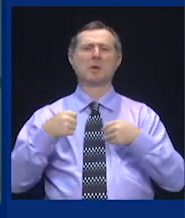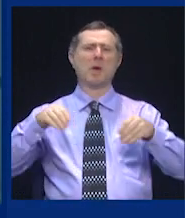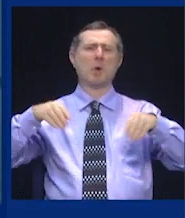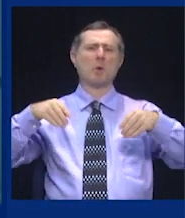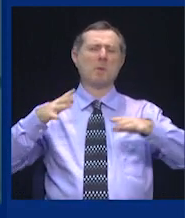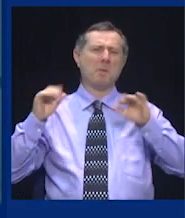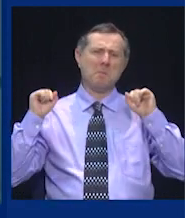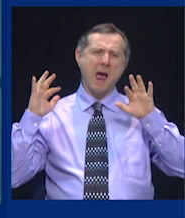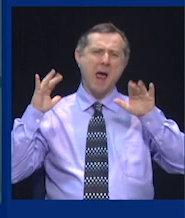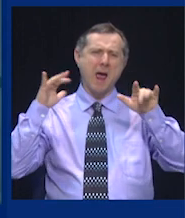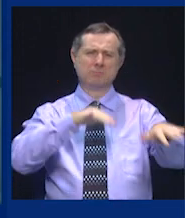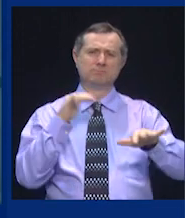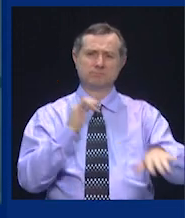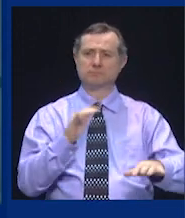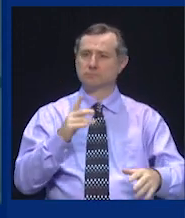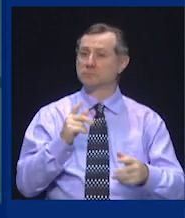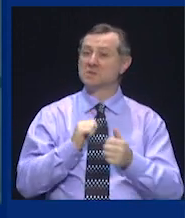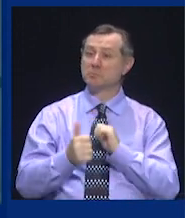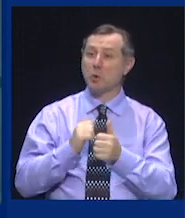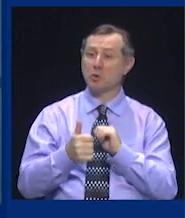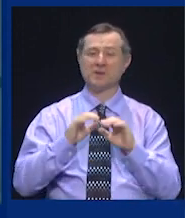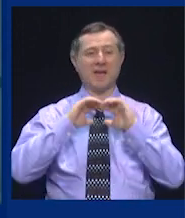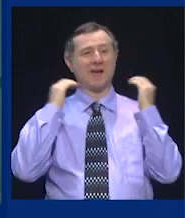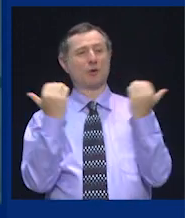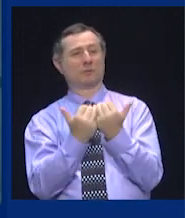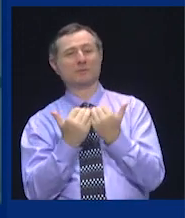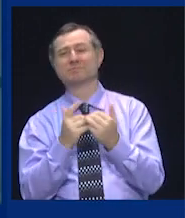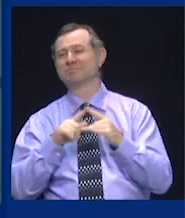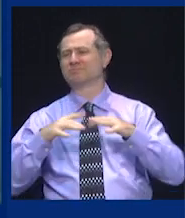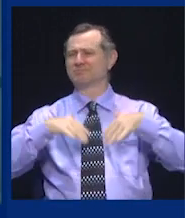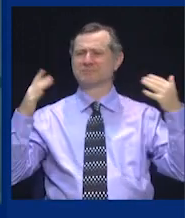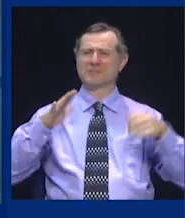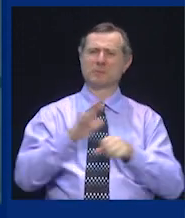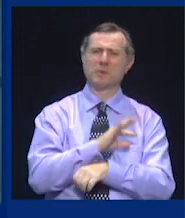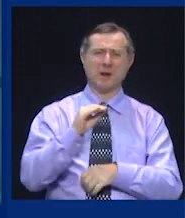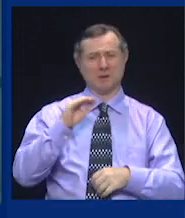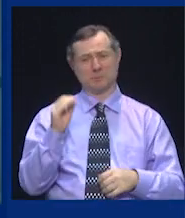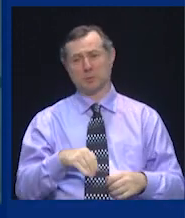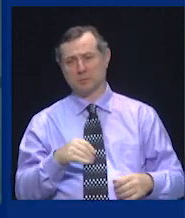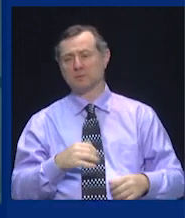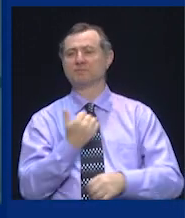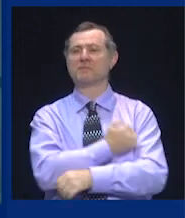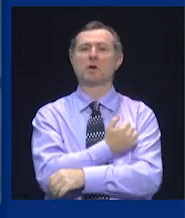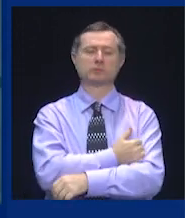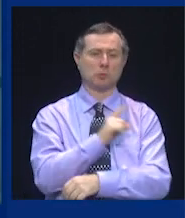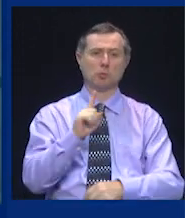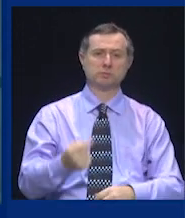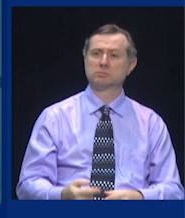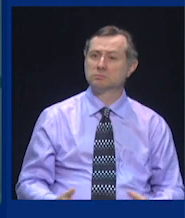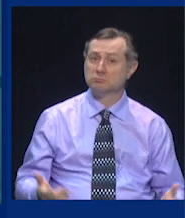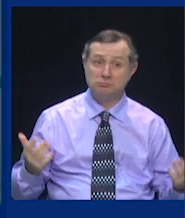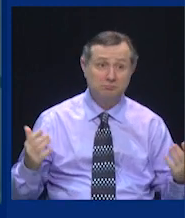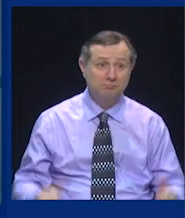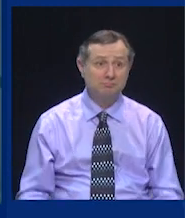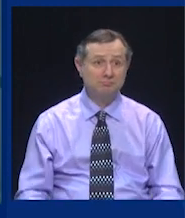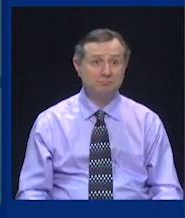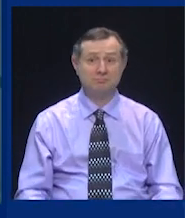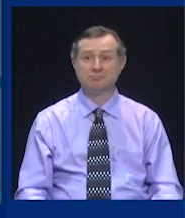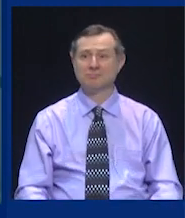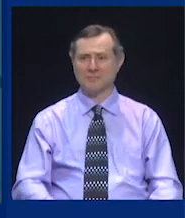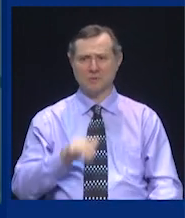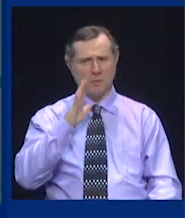Sports arenas, they went up to about 90% vaccine-only. Private businesses,